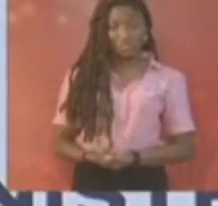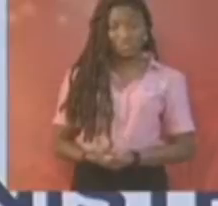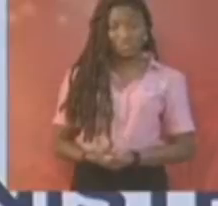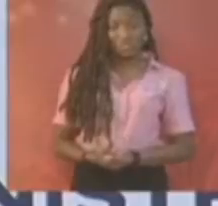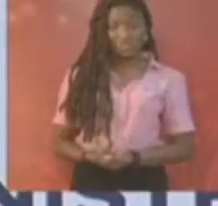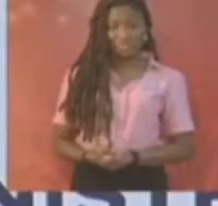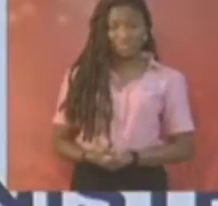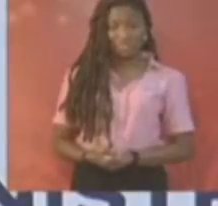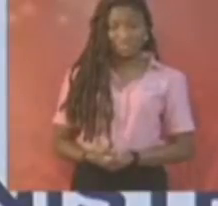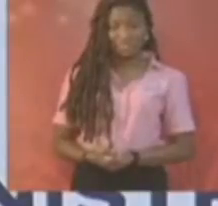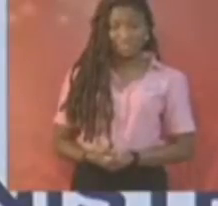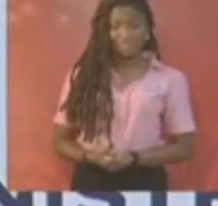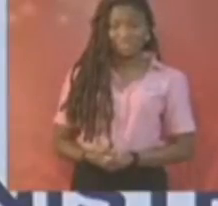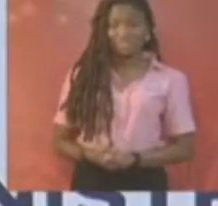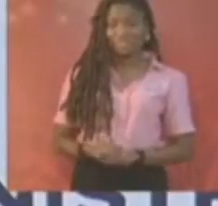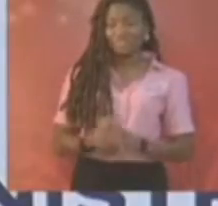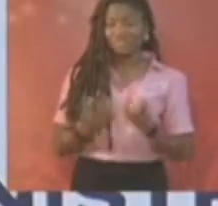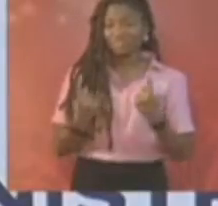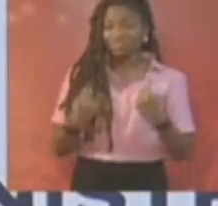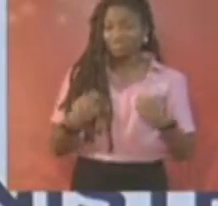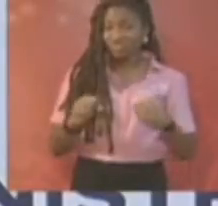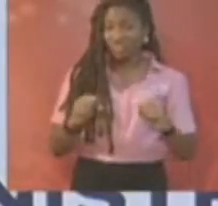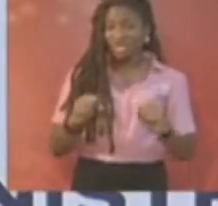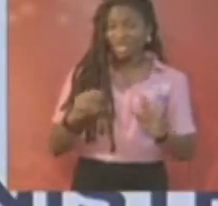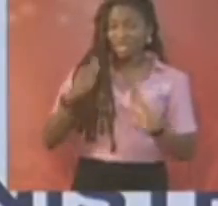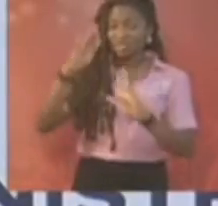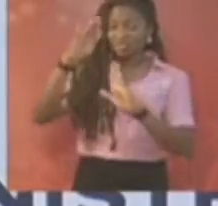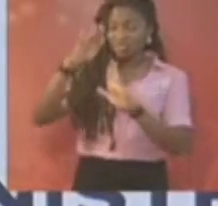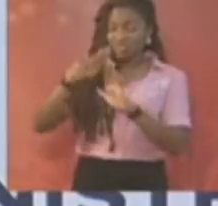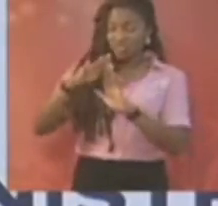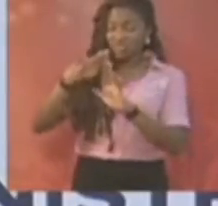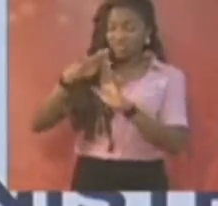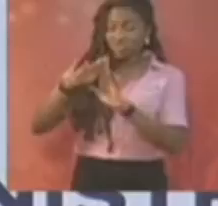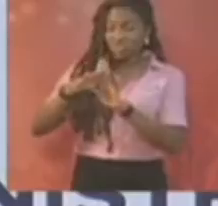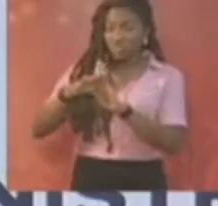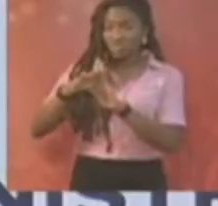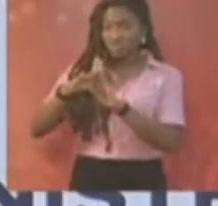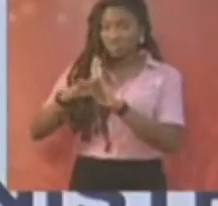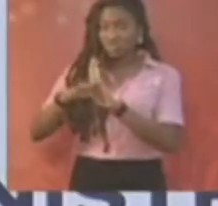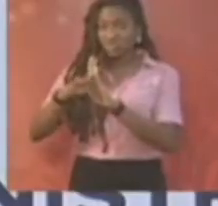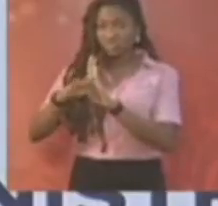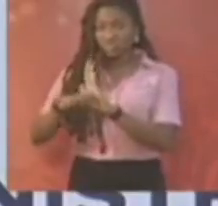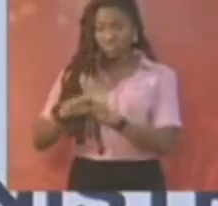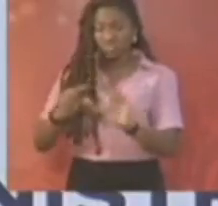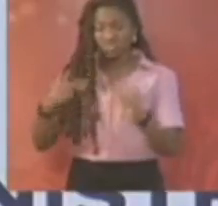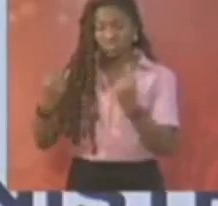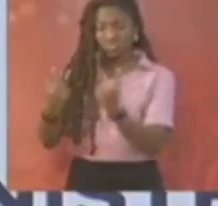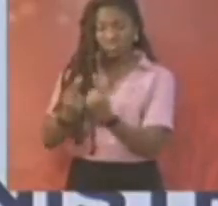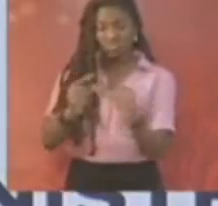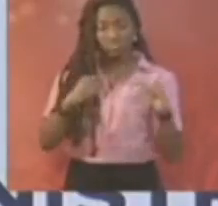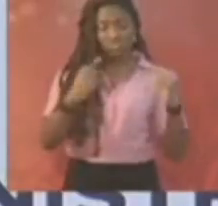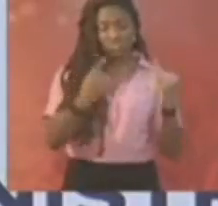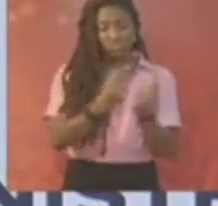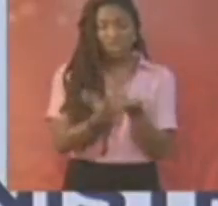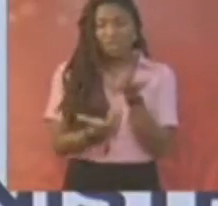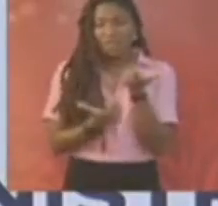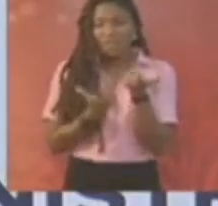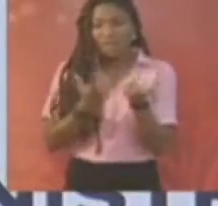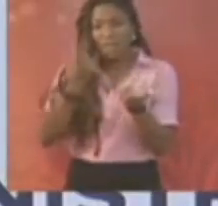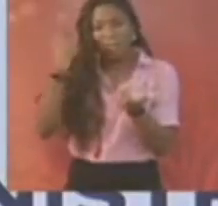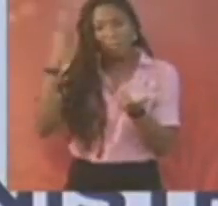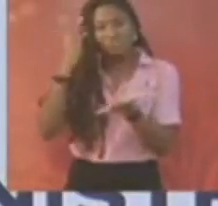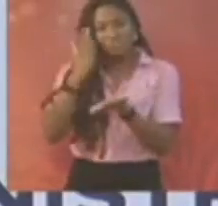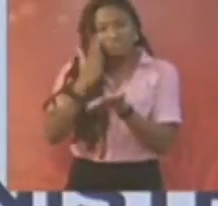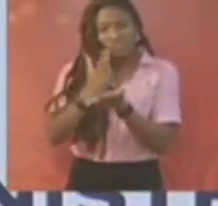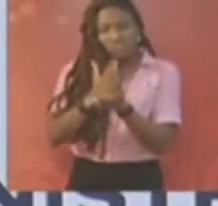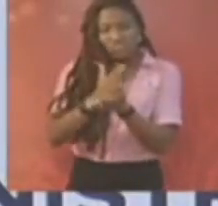reduce the intersection of separate webs, separate social webs, is the extent to which we can slow the transmission of the